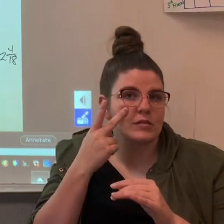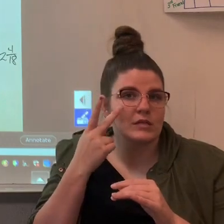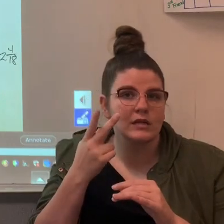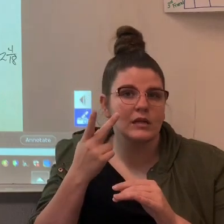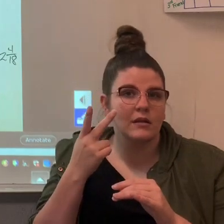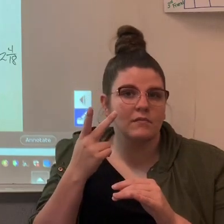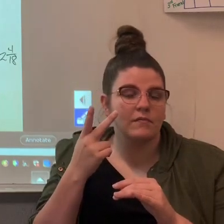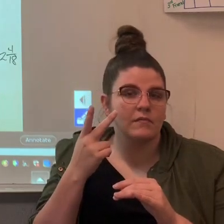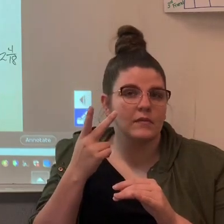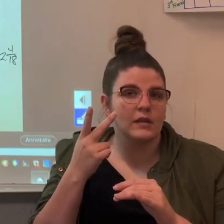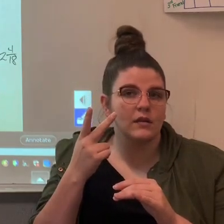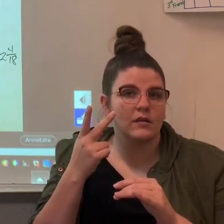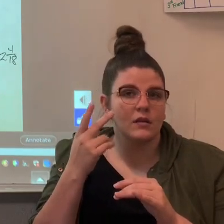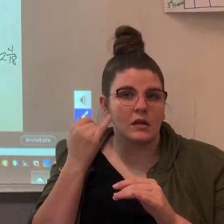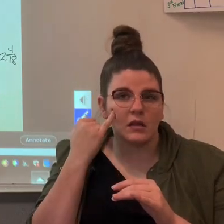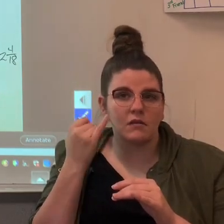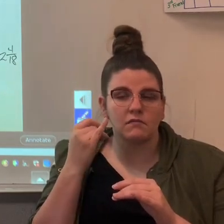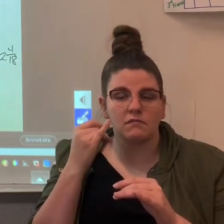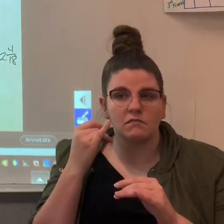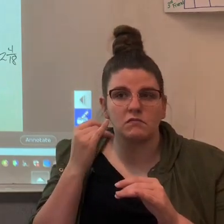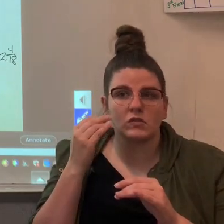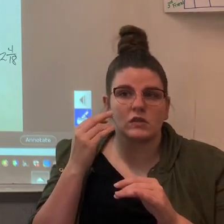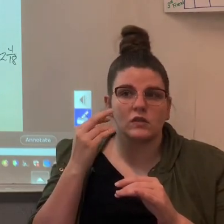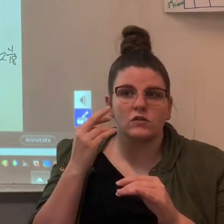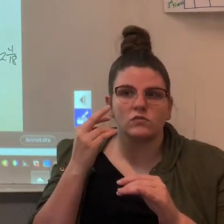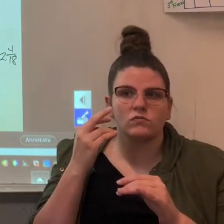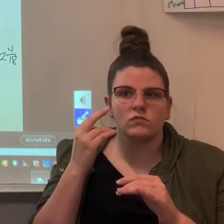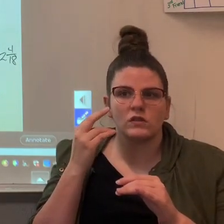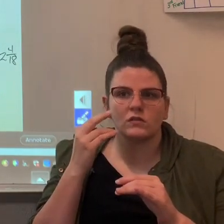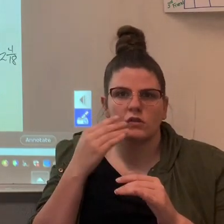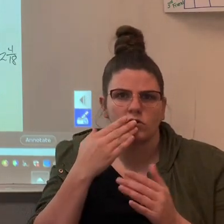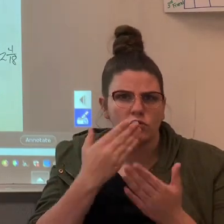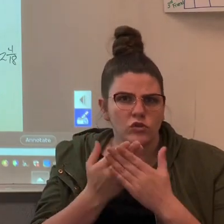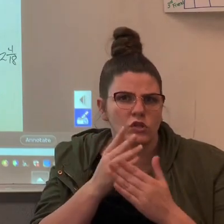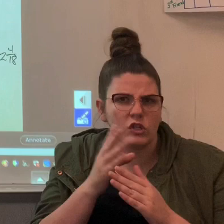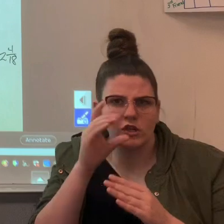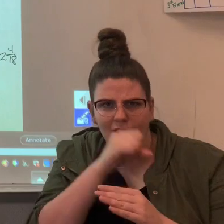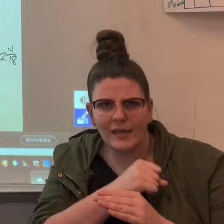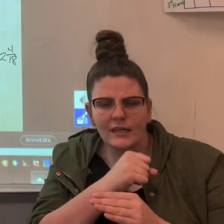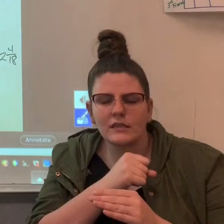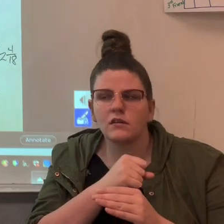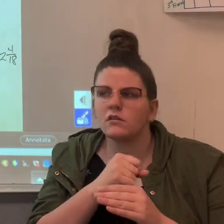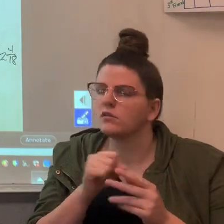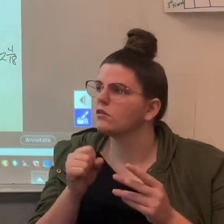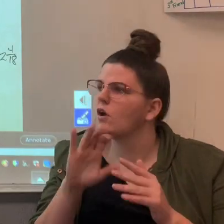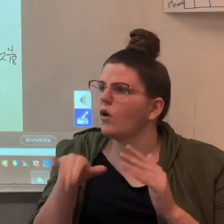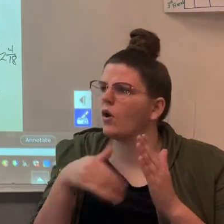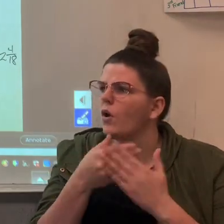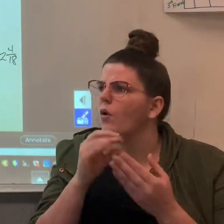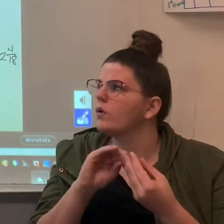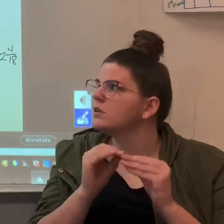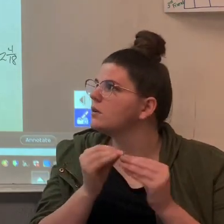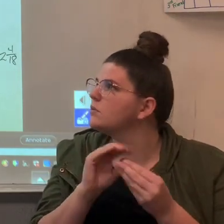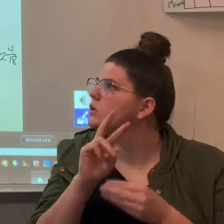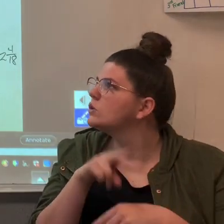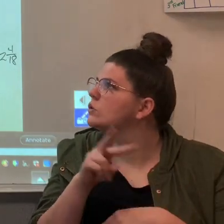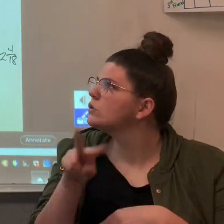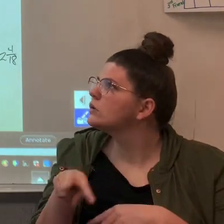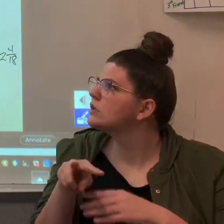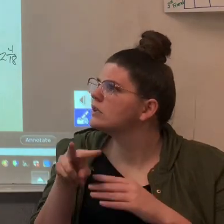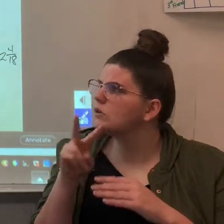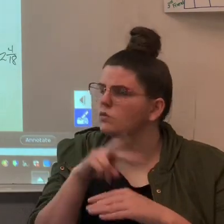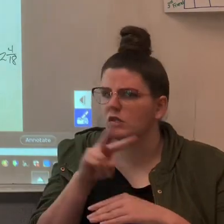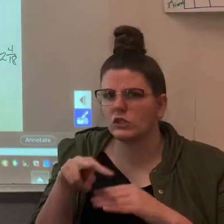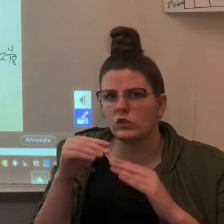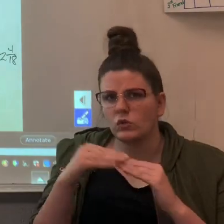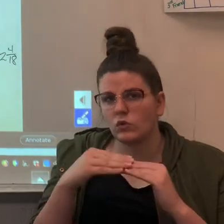estimate was only dealing with whole numbers, not the fraction. Our whole number is a 22. Is 22 greater than 20 but less than